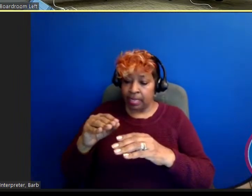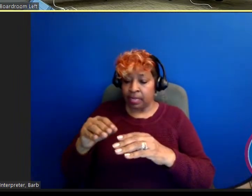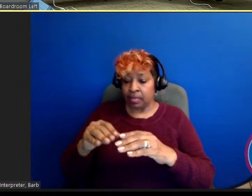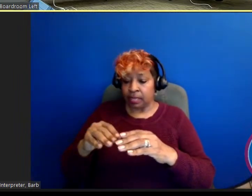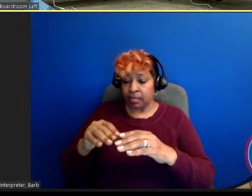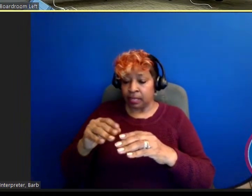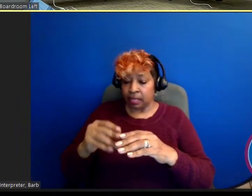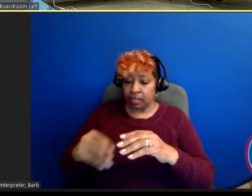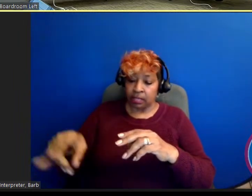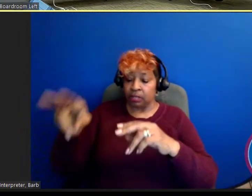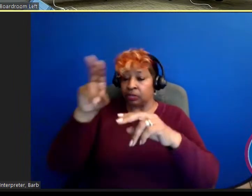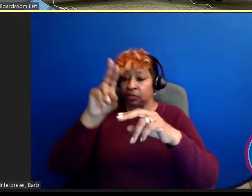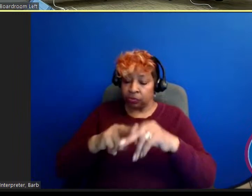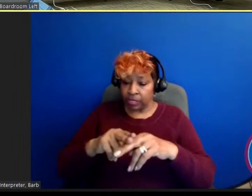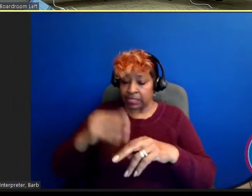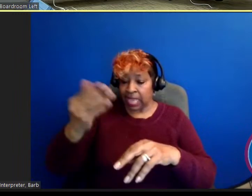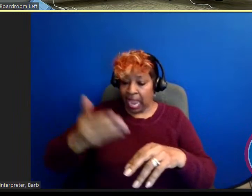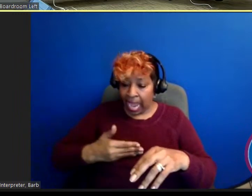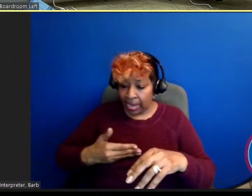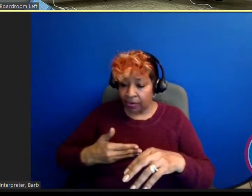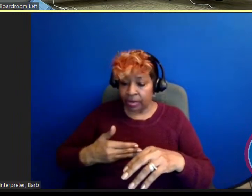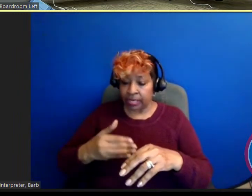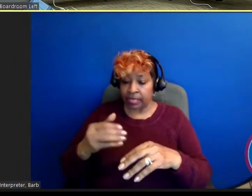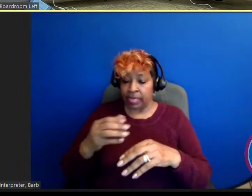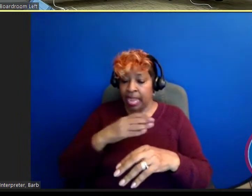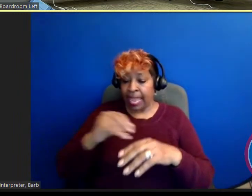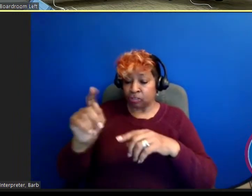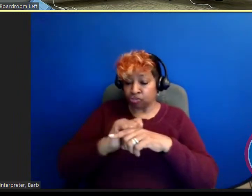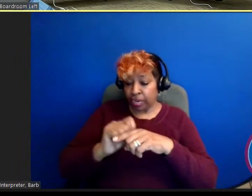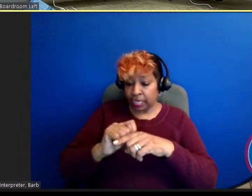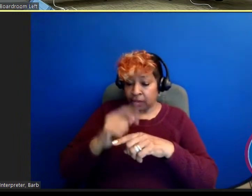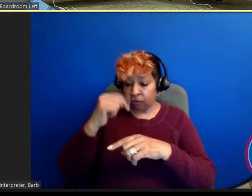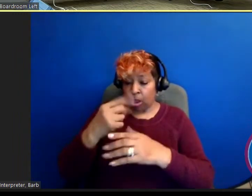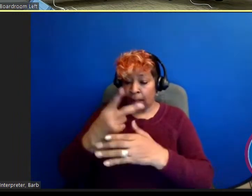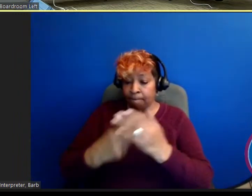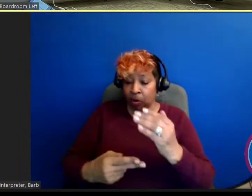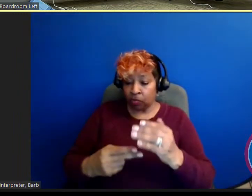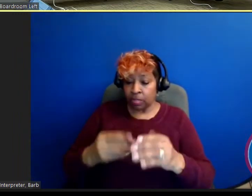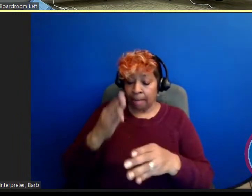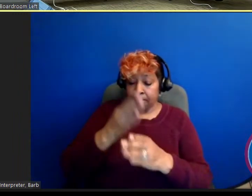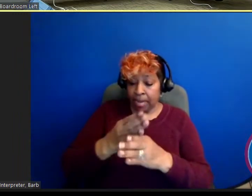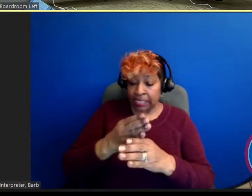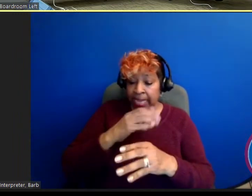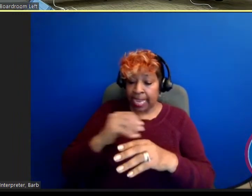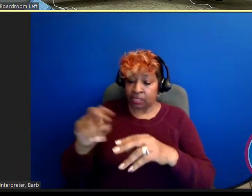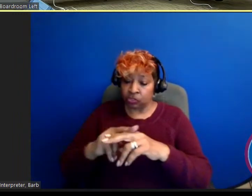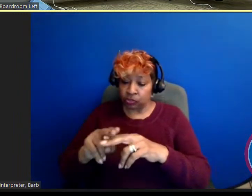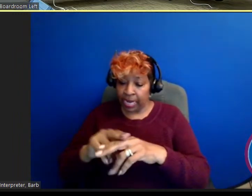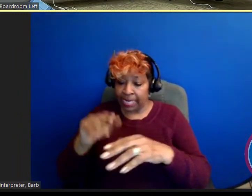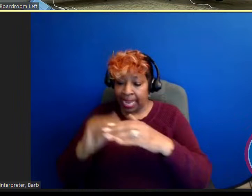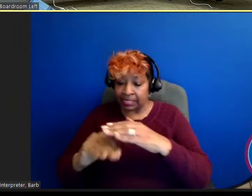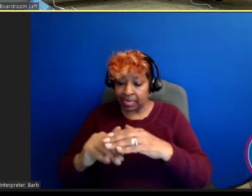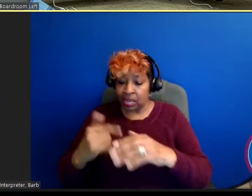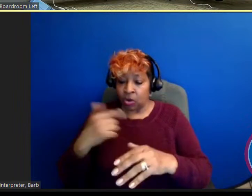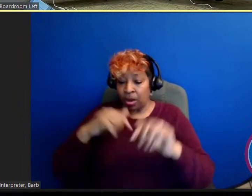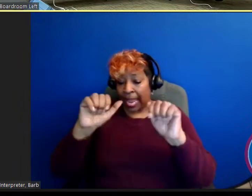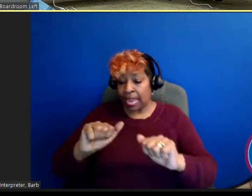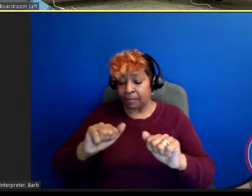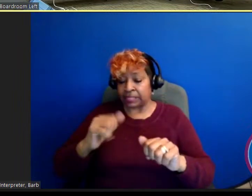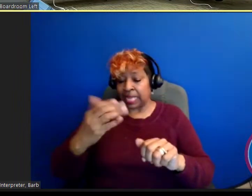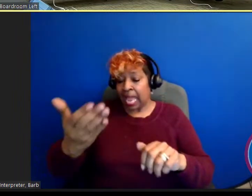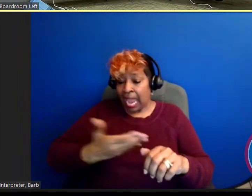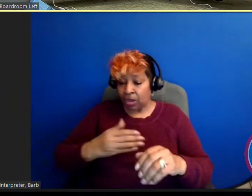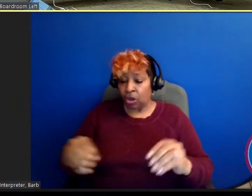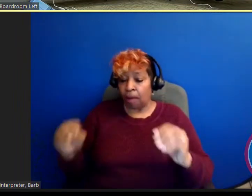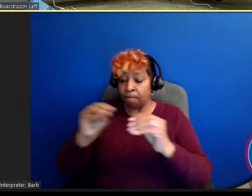for both bus and rail operators, so that each month as we move forward, we're actually able to hire more and more bus operators and